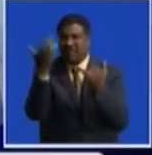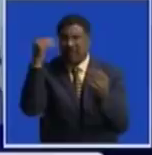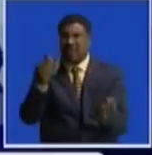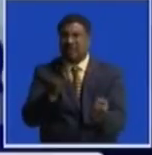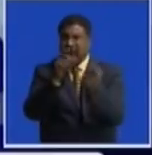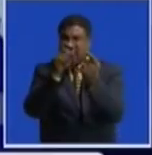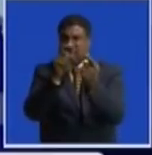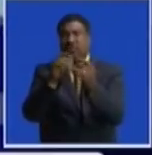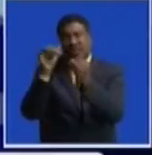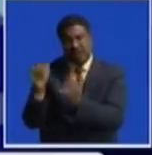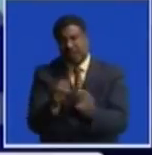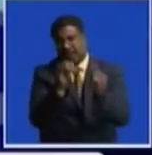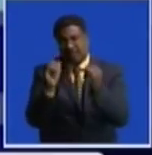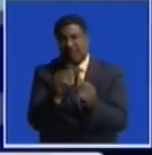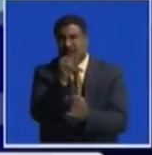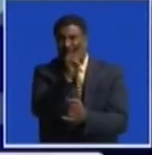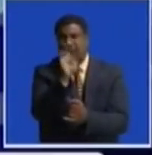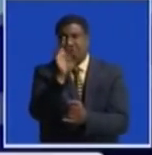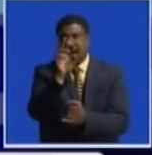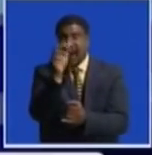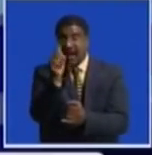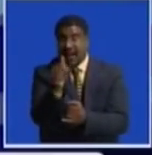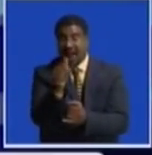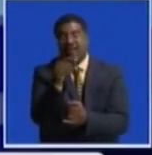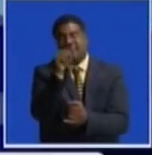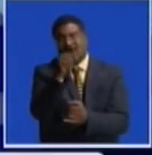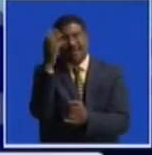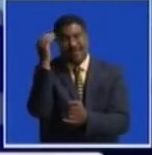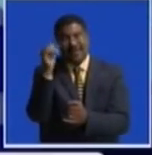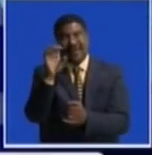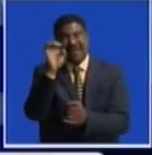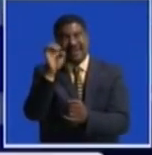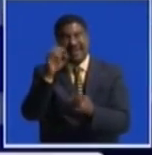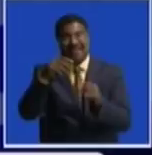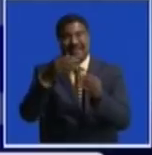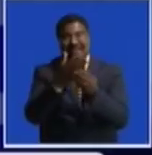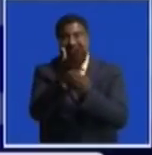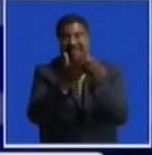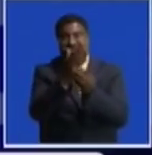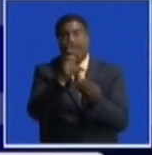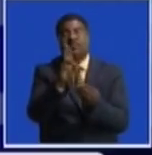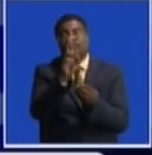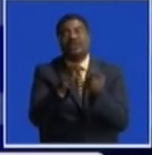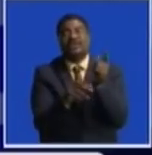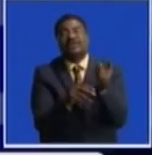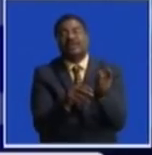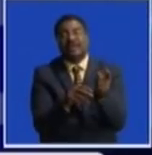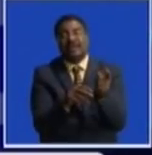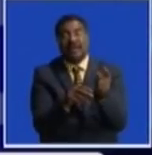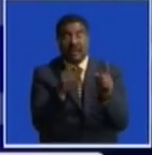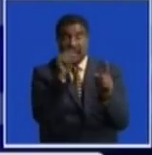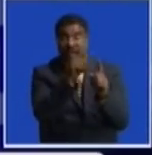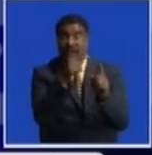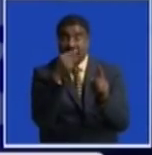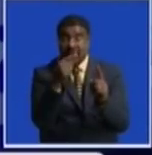in implementing the FISP under the electronic voucher system. Speaking in an interview with Nais in Chisamba, Mr. Kabwe